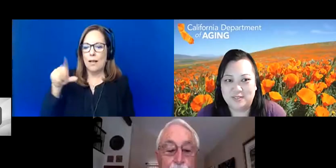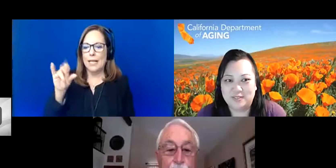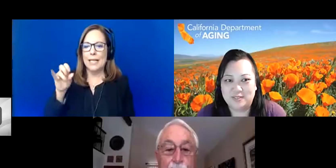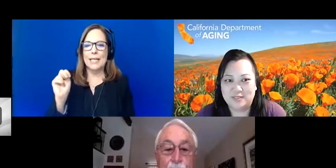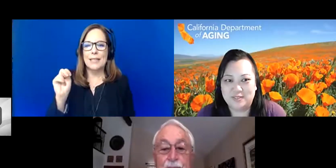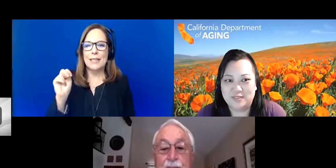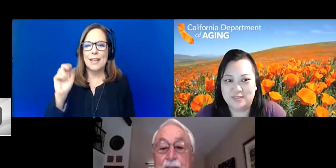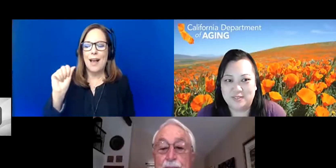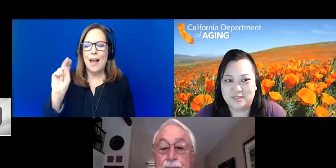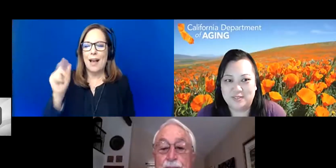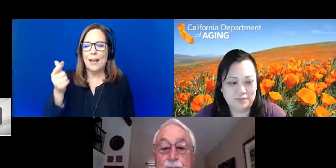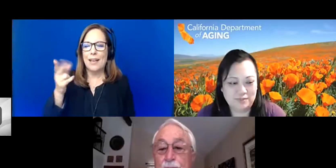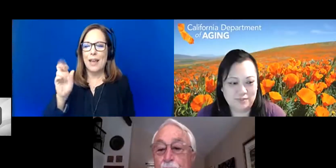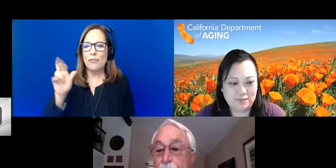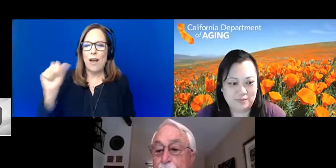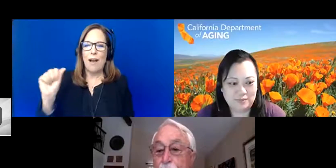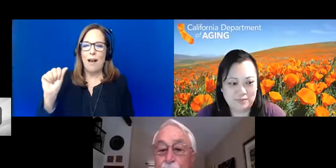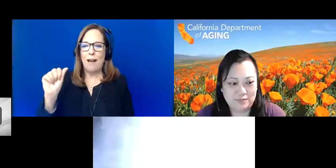Better.